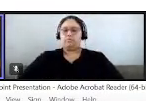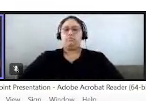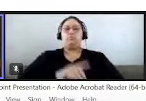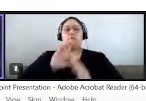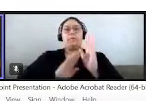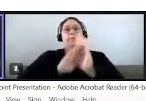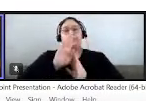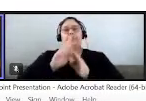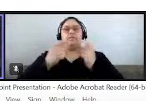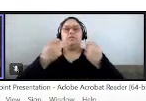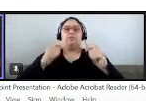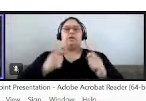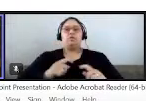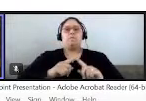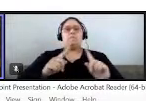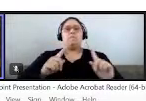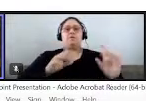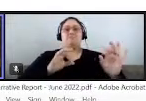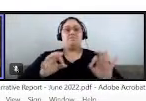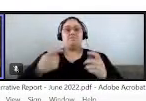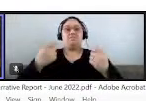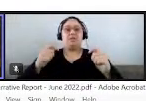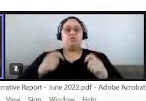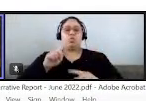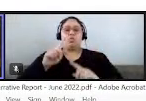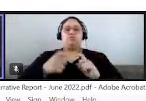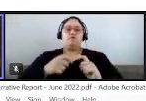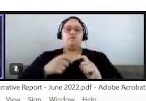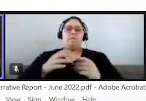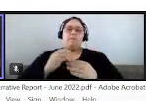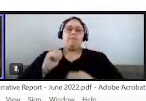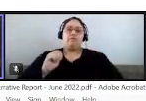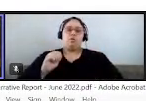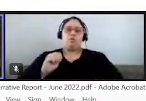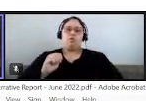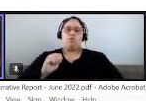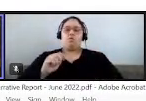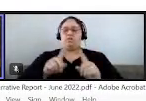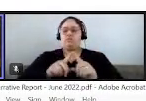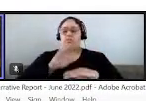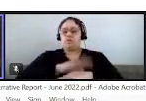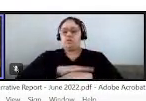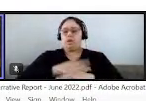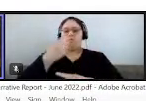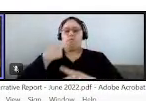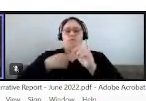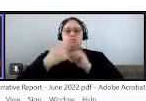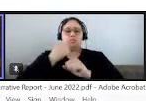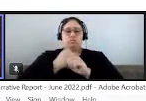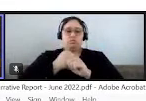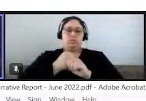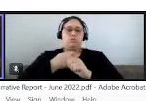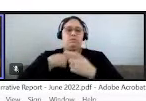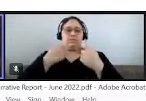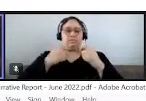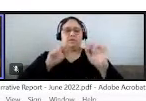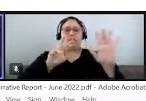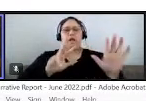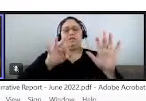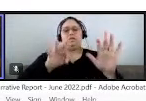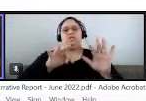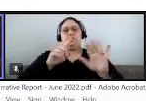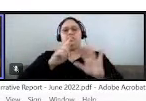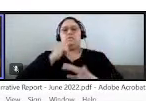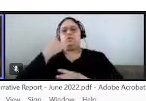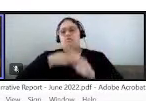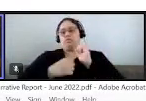actual expenditure. But for the actual expenditure question from Member Maseko, at the same time last year, we spent 813,000.